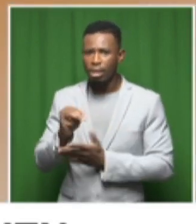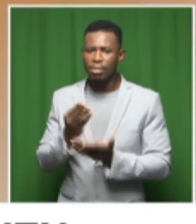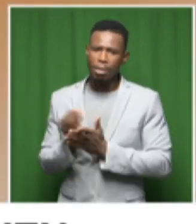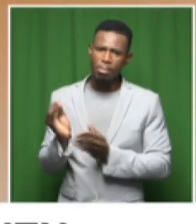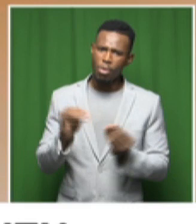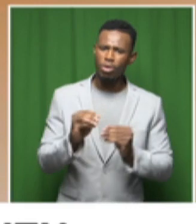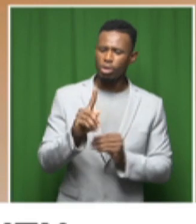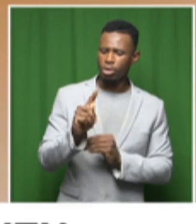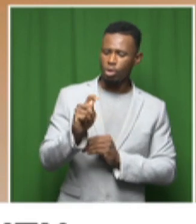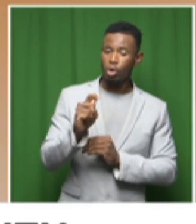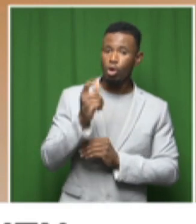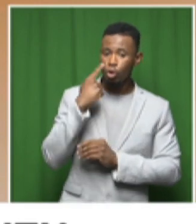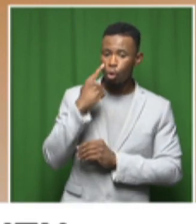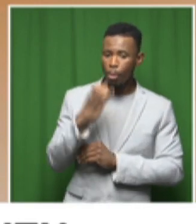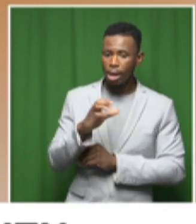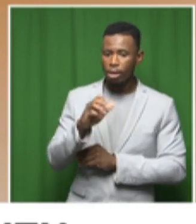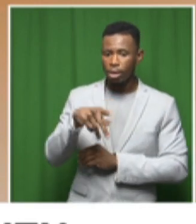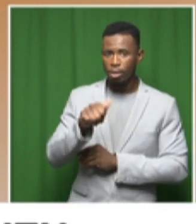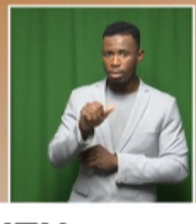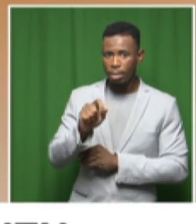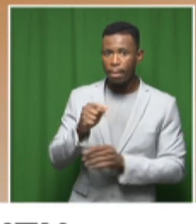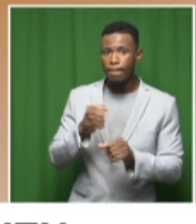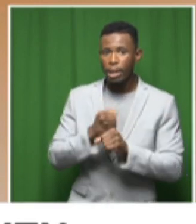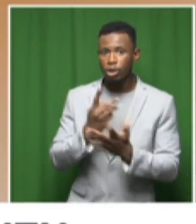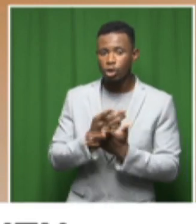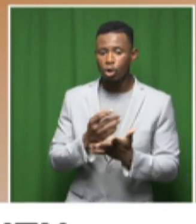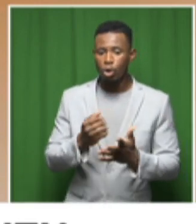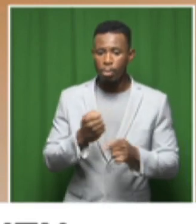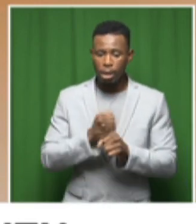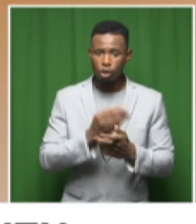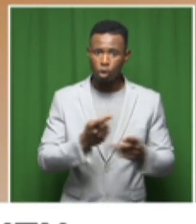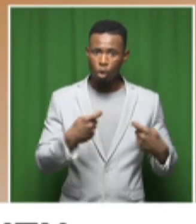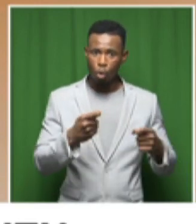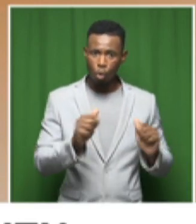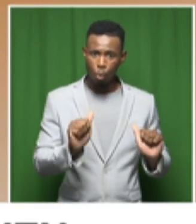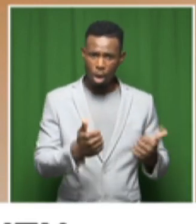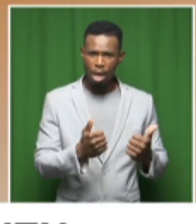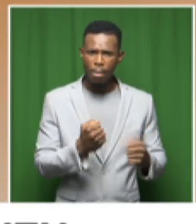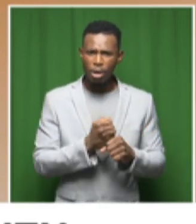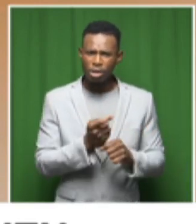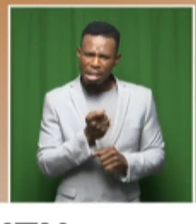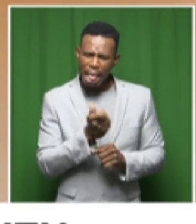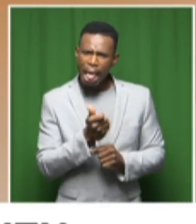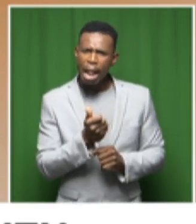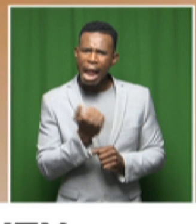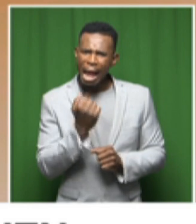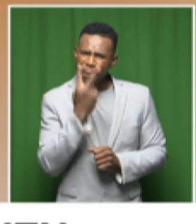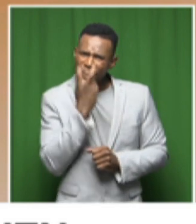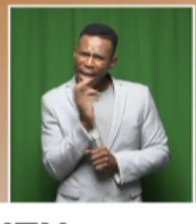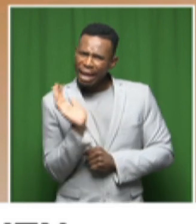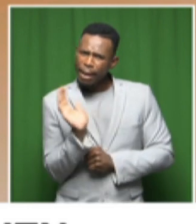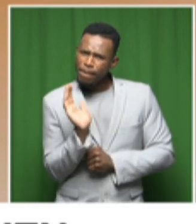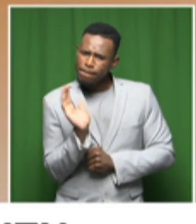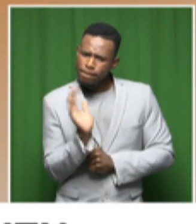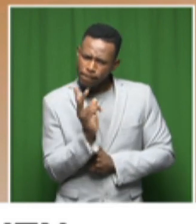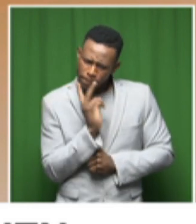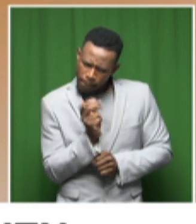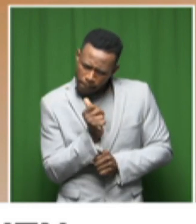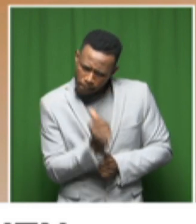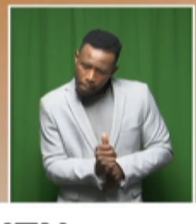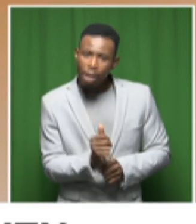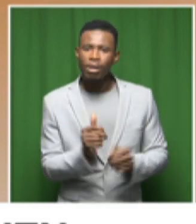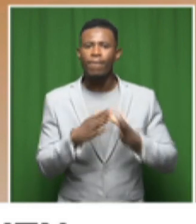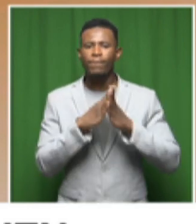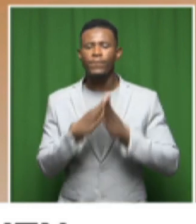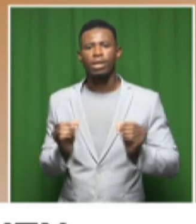you just need to firstly cook it, make sure that it has that slight bend to it, and then you're done. Your